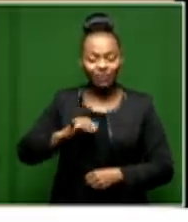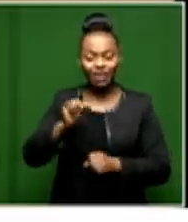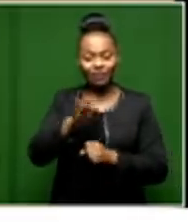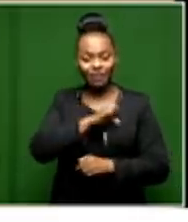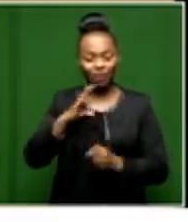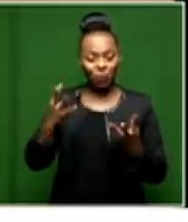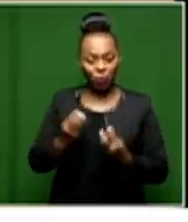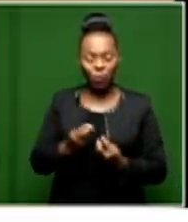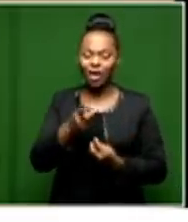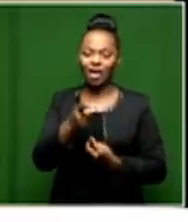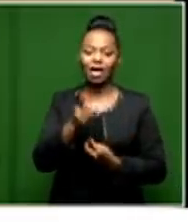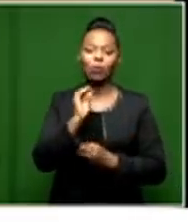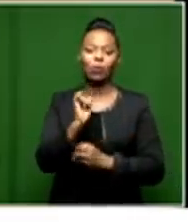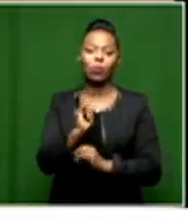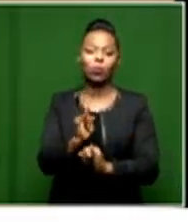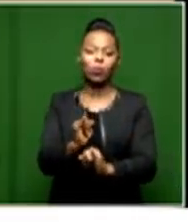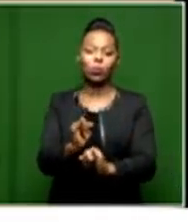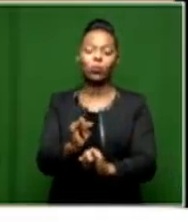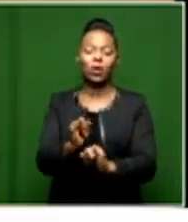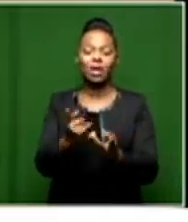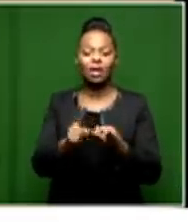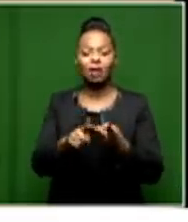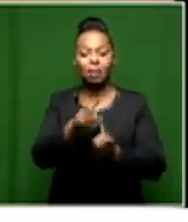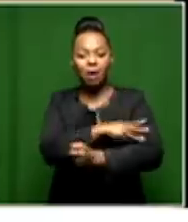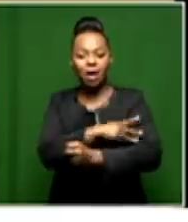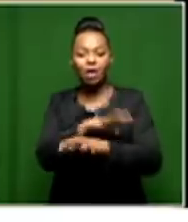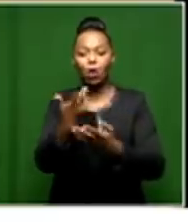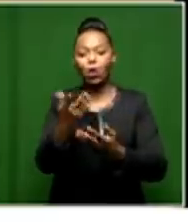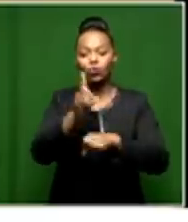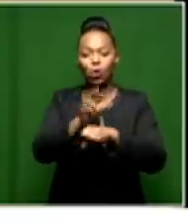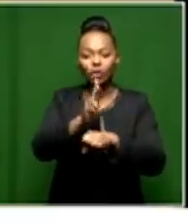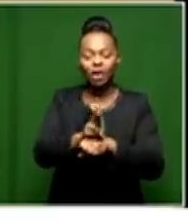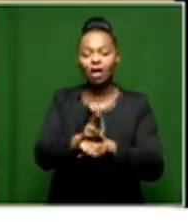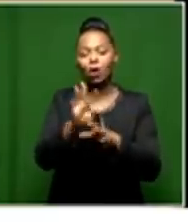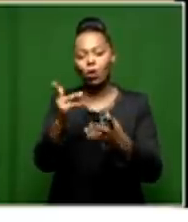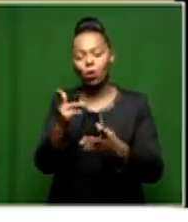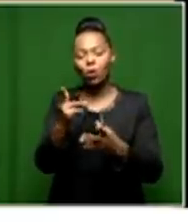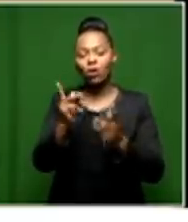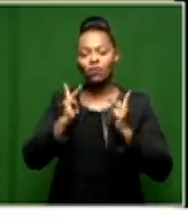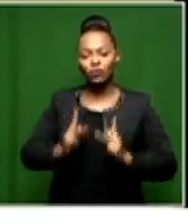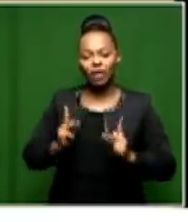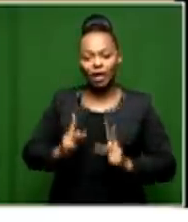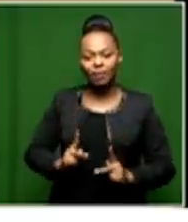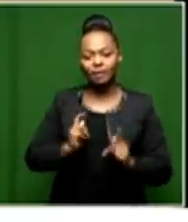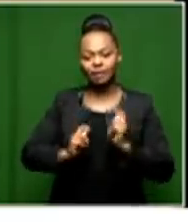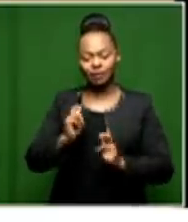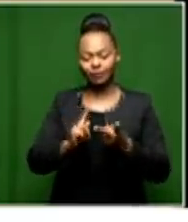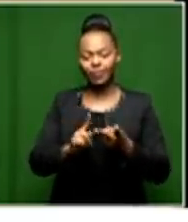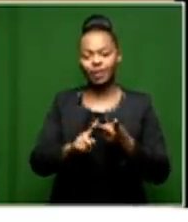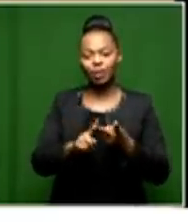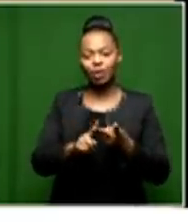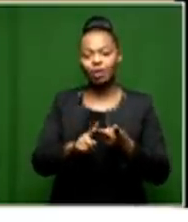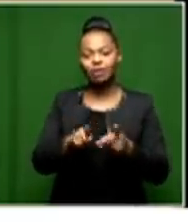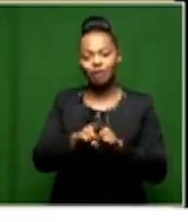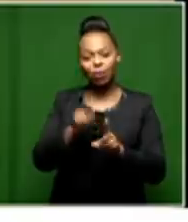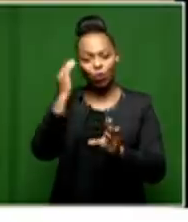who are vital in the management of this, and you don't have the doctors and the physiotherapists and the occupational therapists and everyone